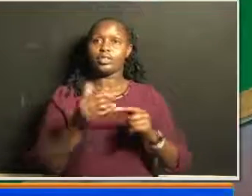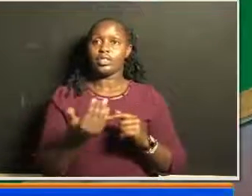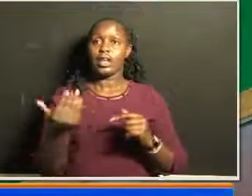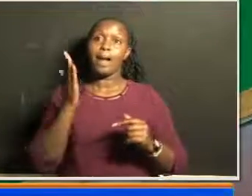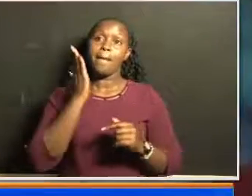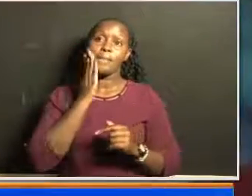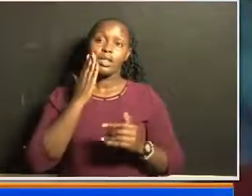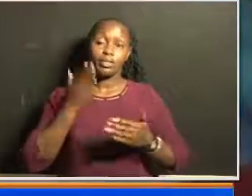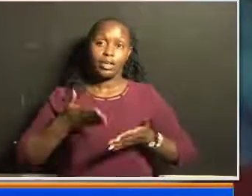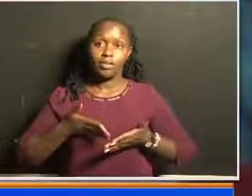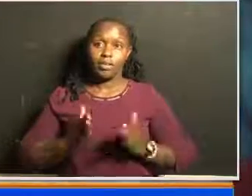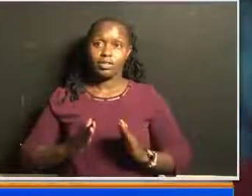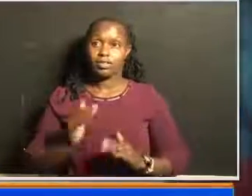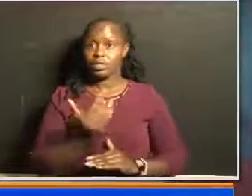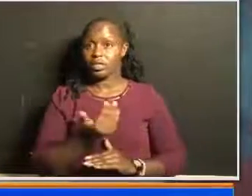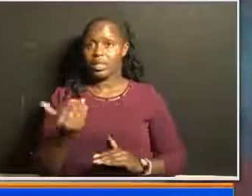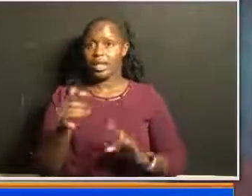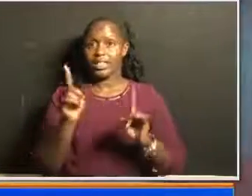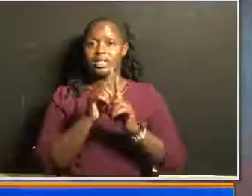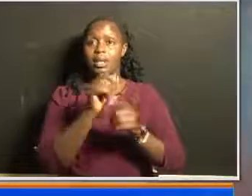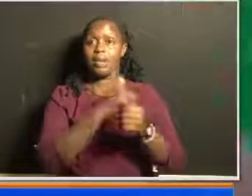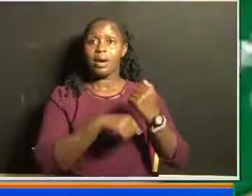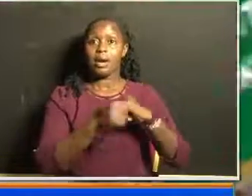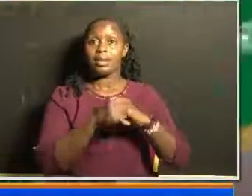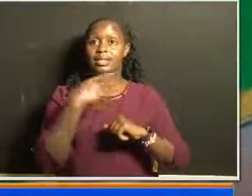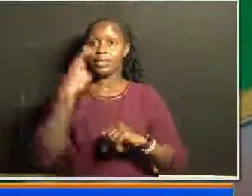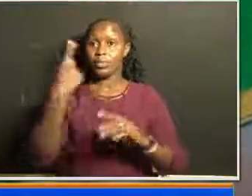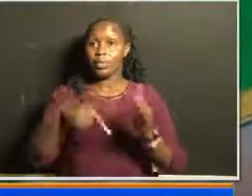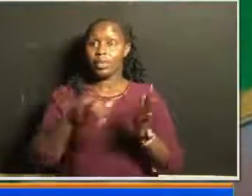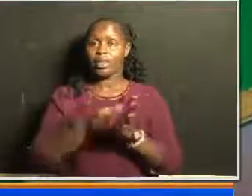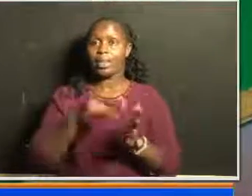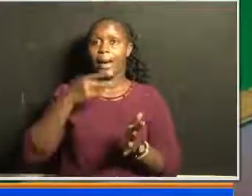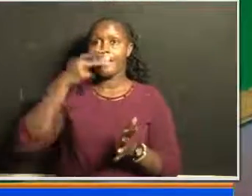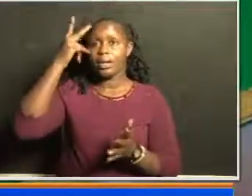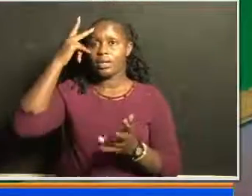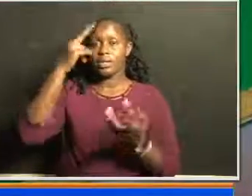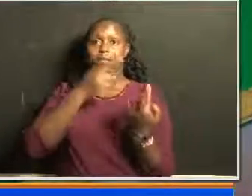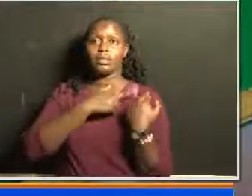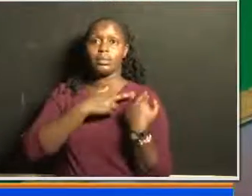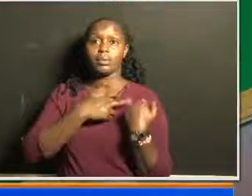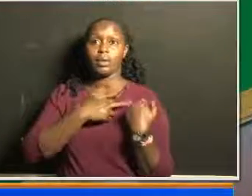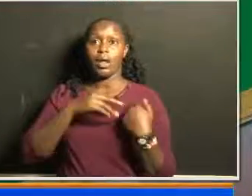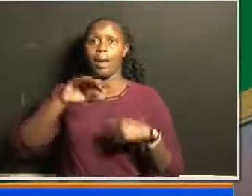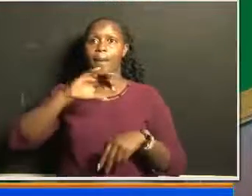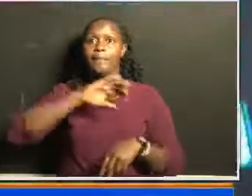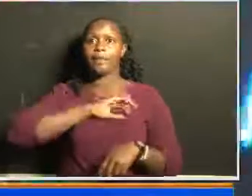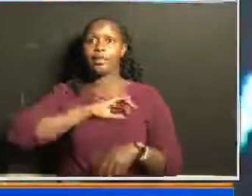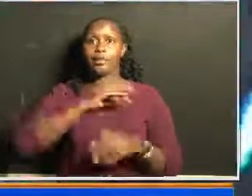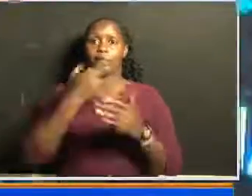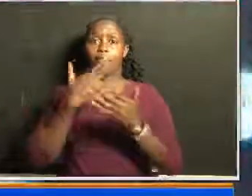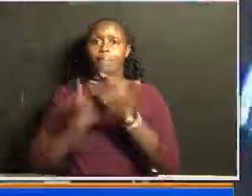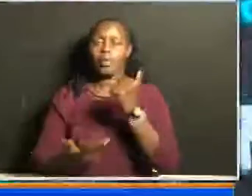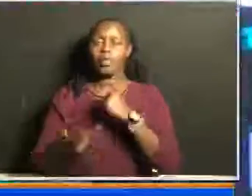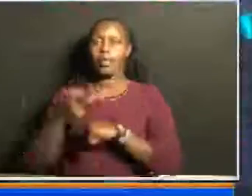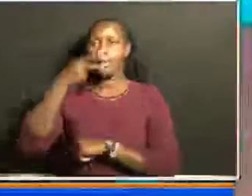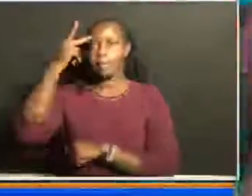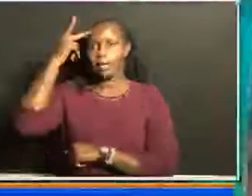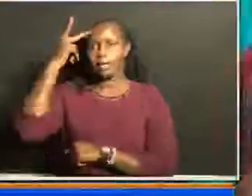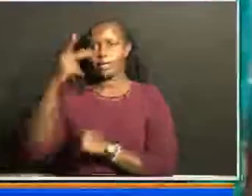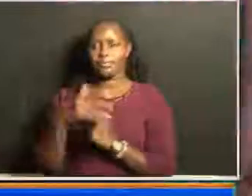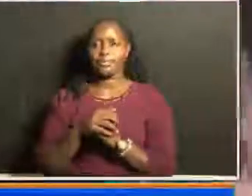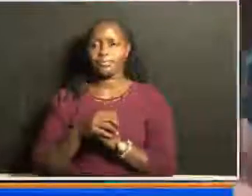a child. The same act provides that parental responsibility belongs to both parents.